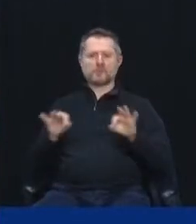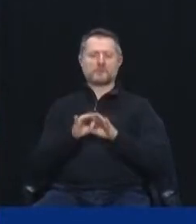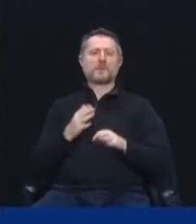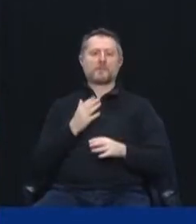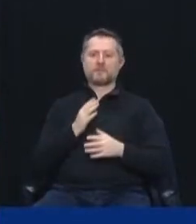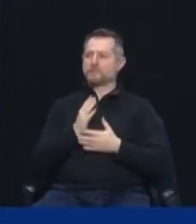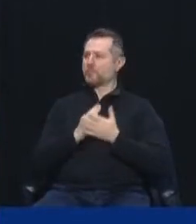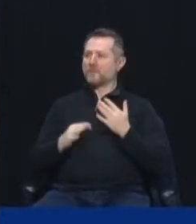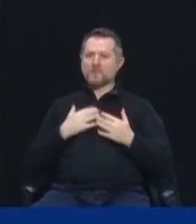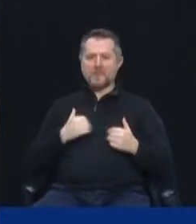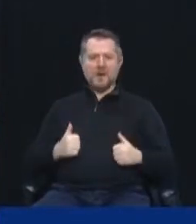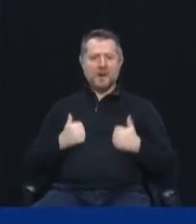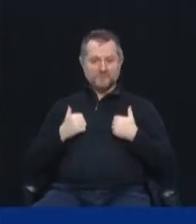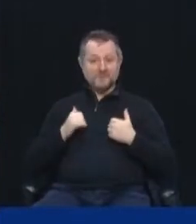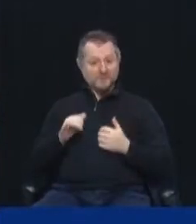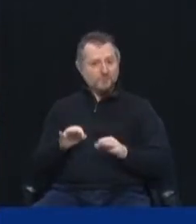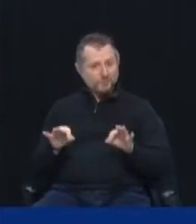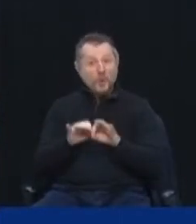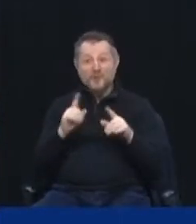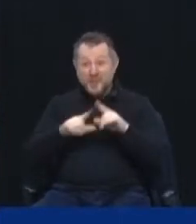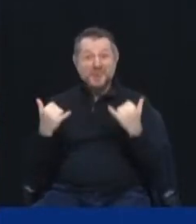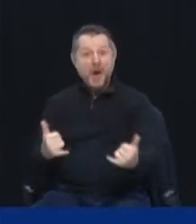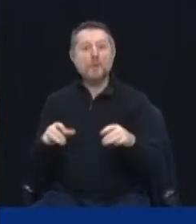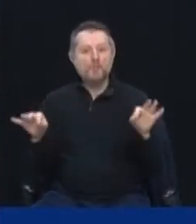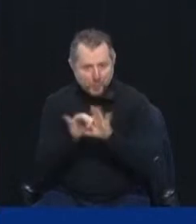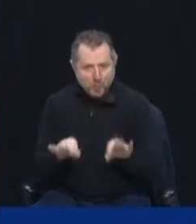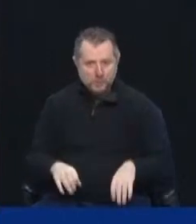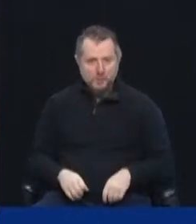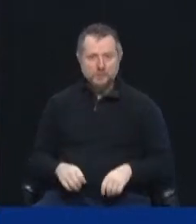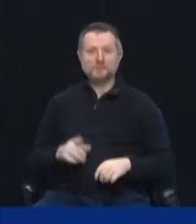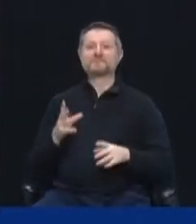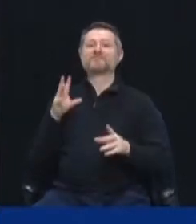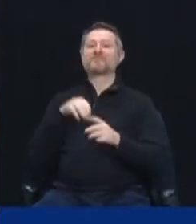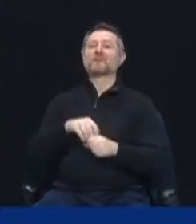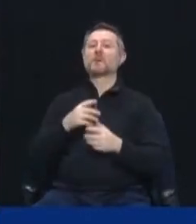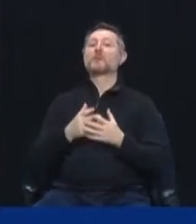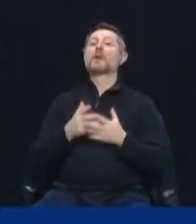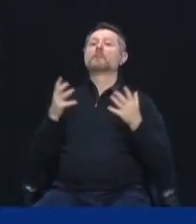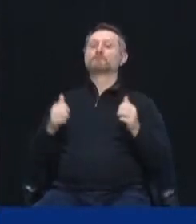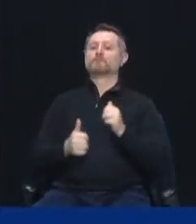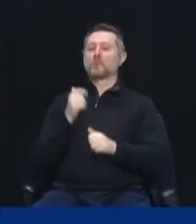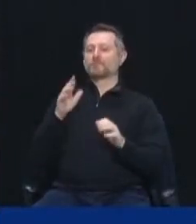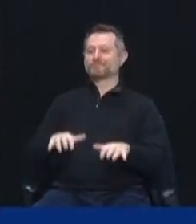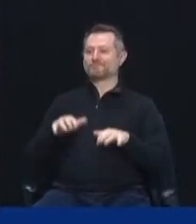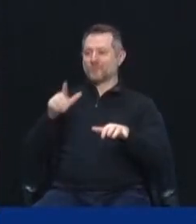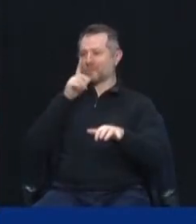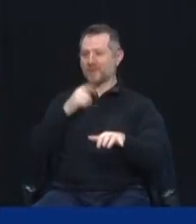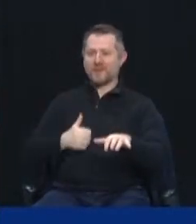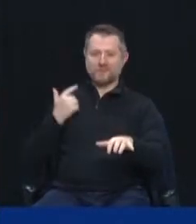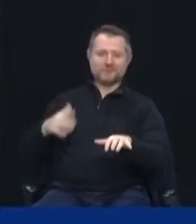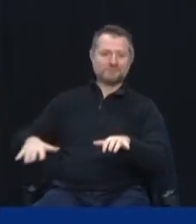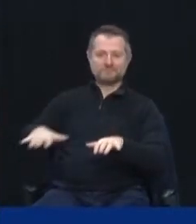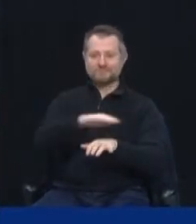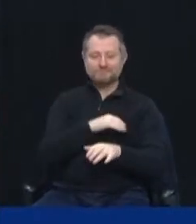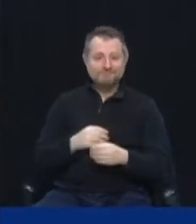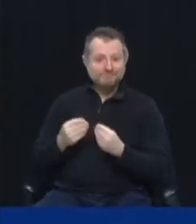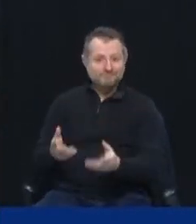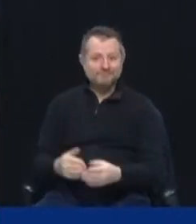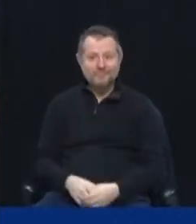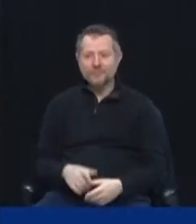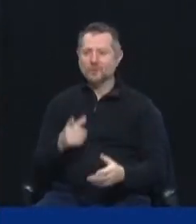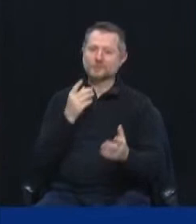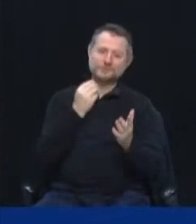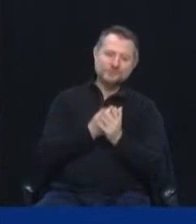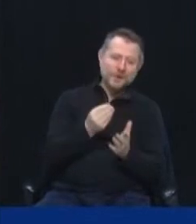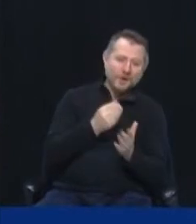are. They're part of the lives of most of us in this community. Not only can you get your food